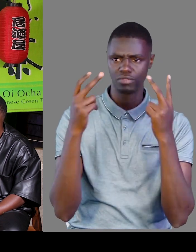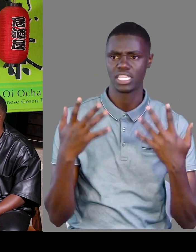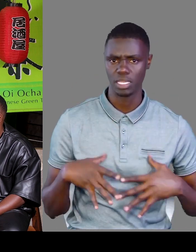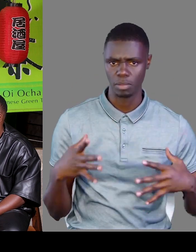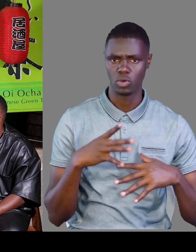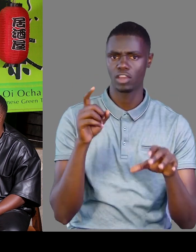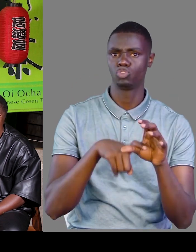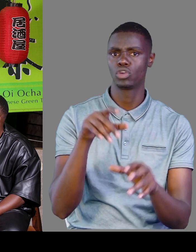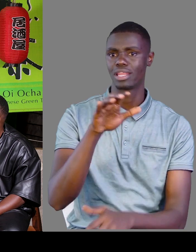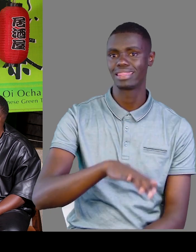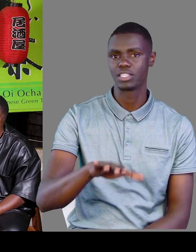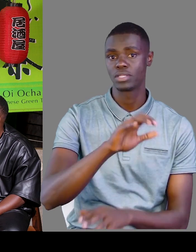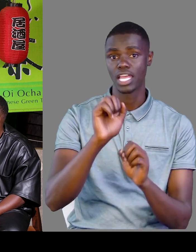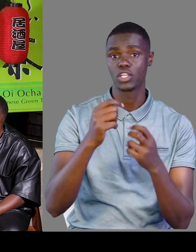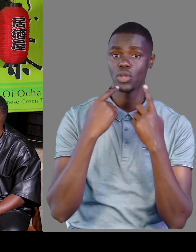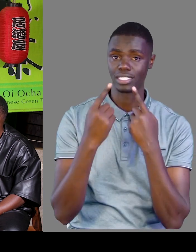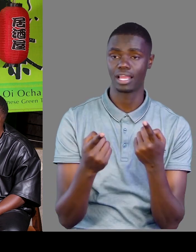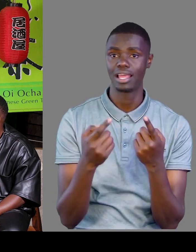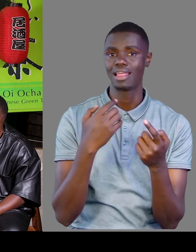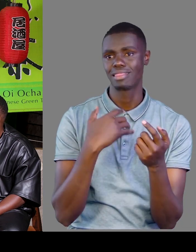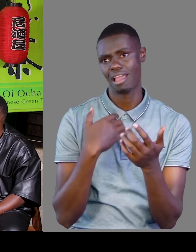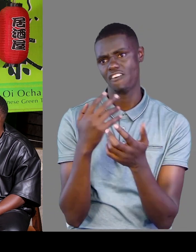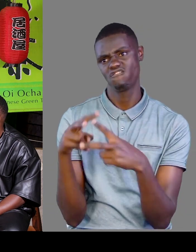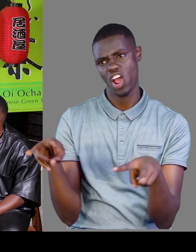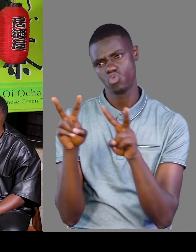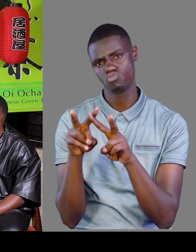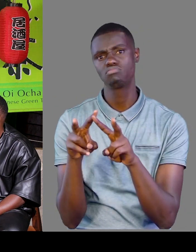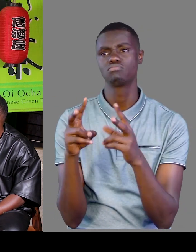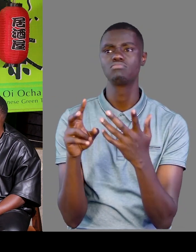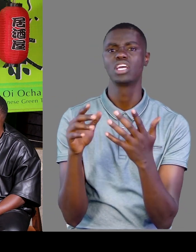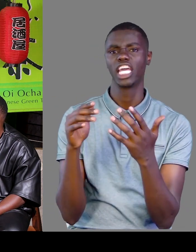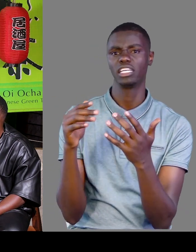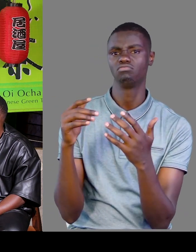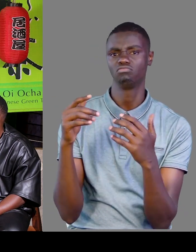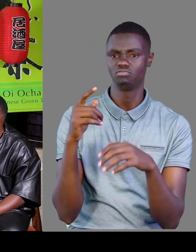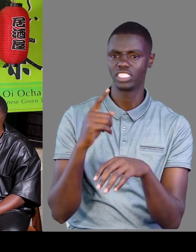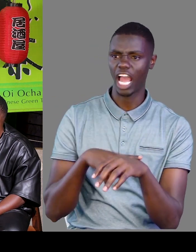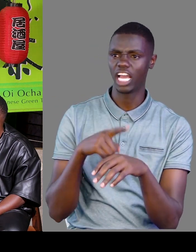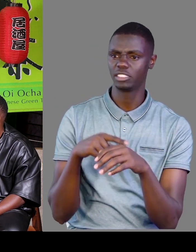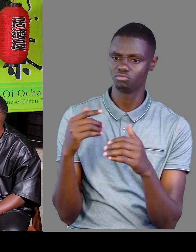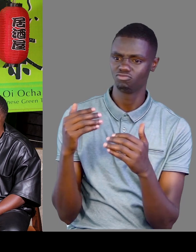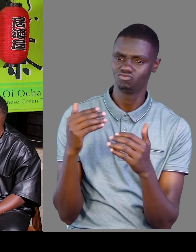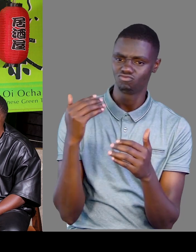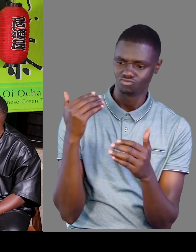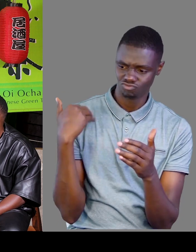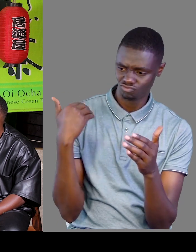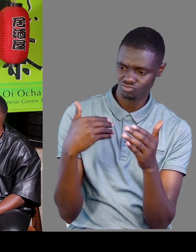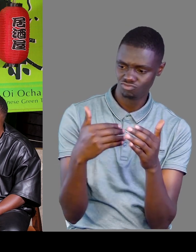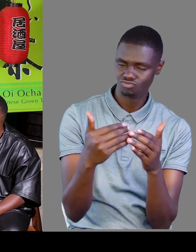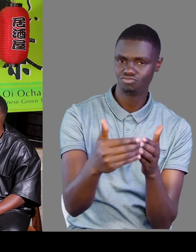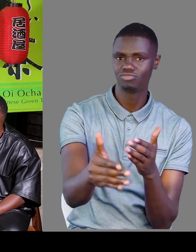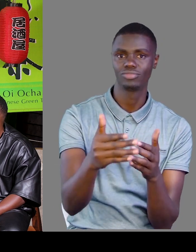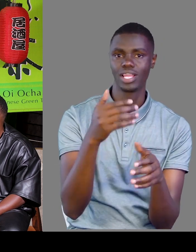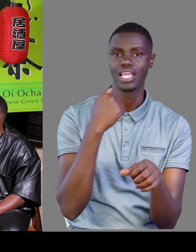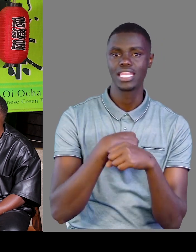people who have gotten into the space and you could tell they have certain values, and over time, as either they're making